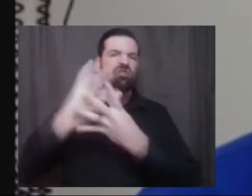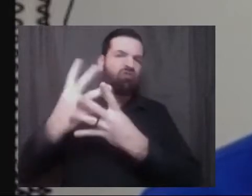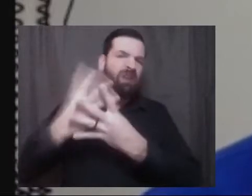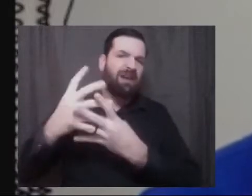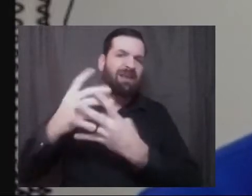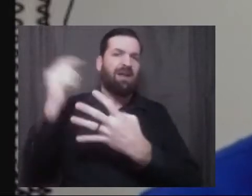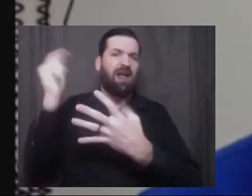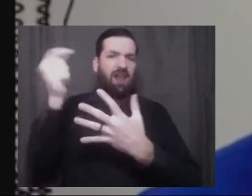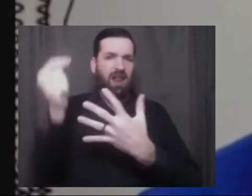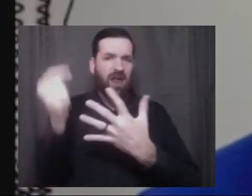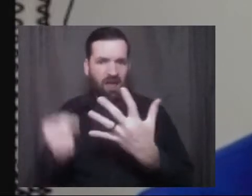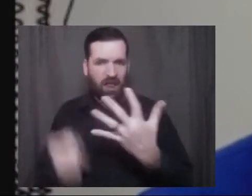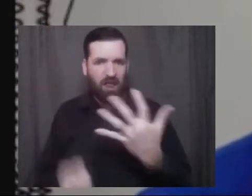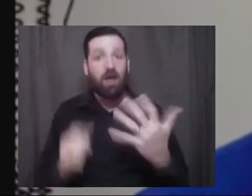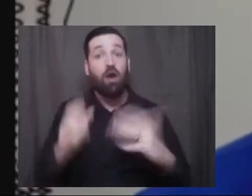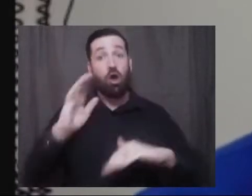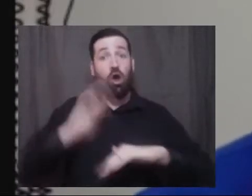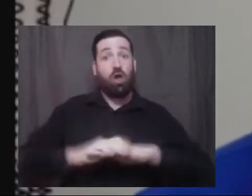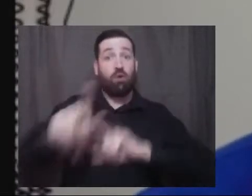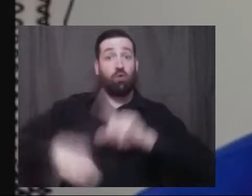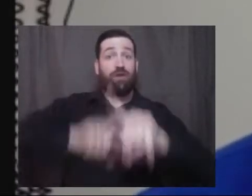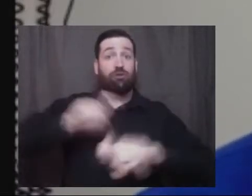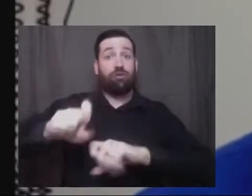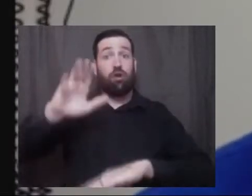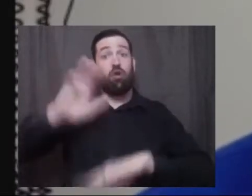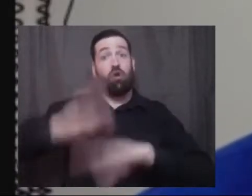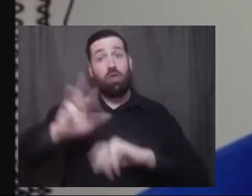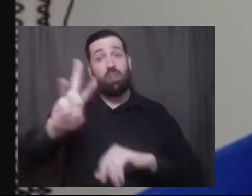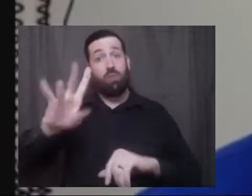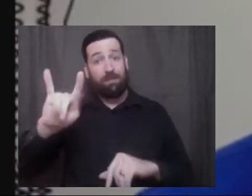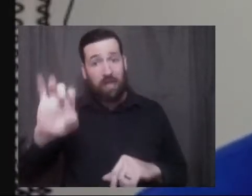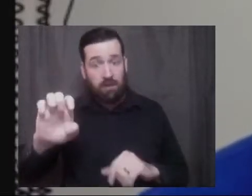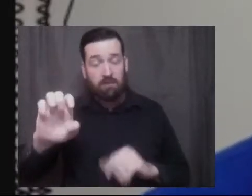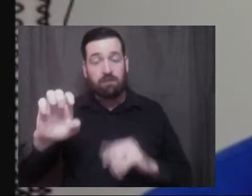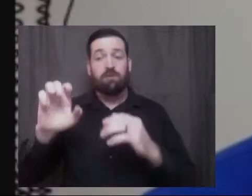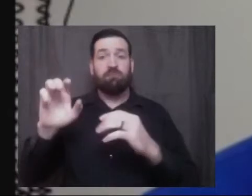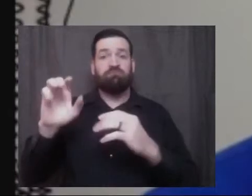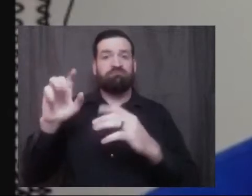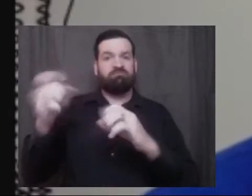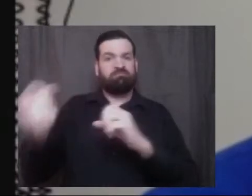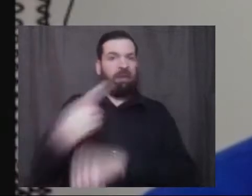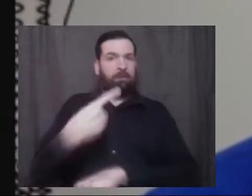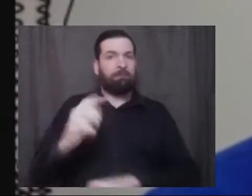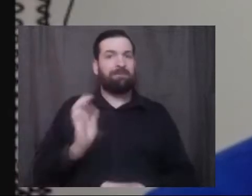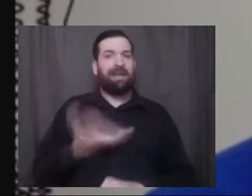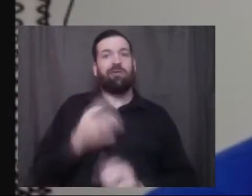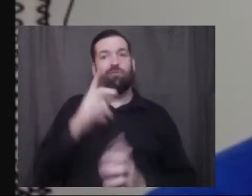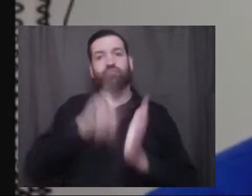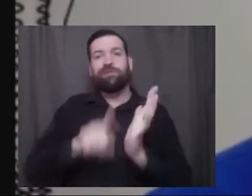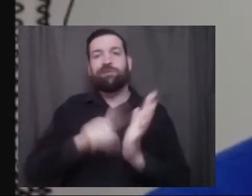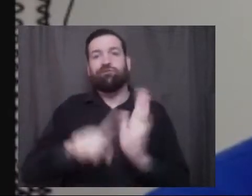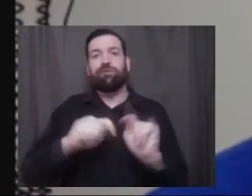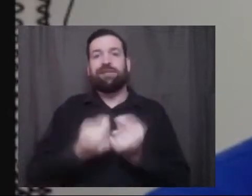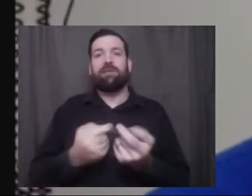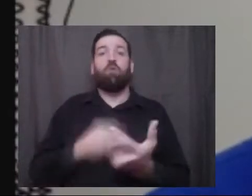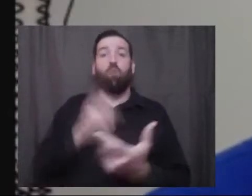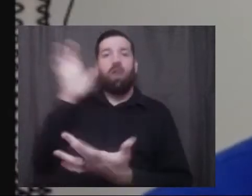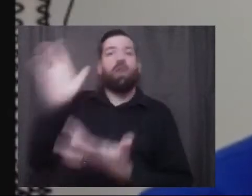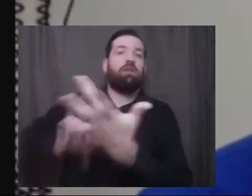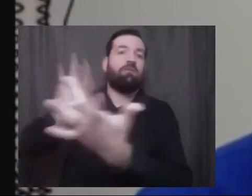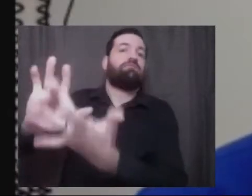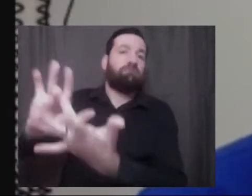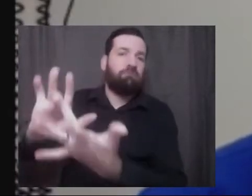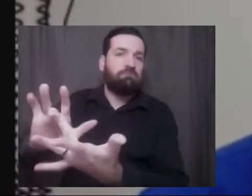they get through that questionnaire and they're eligible, it sends their information directly to our research team, who reaches out and contacts them and tries